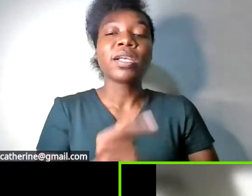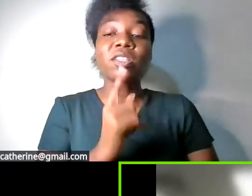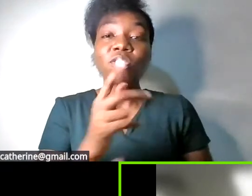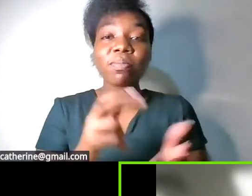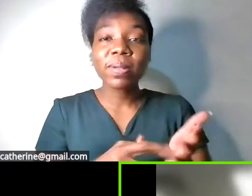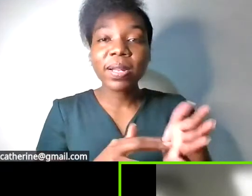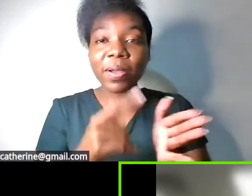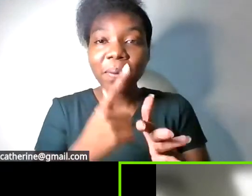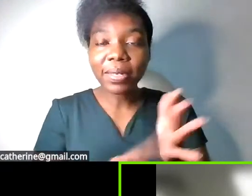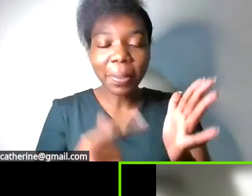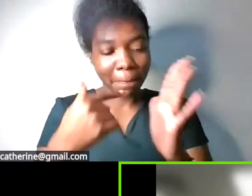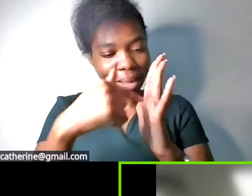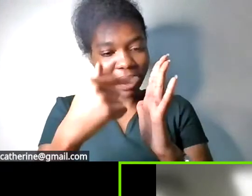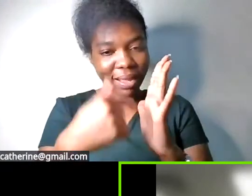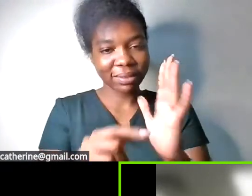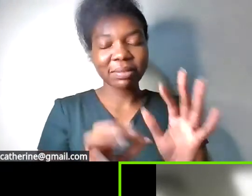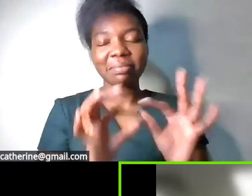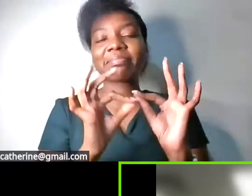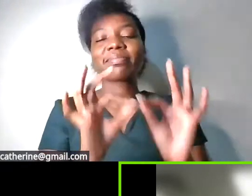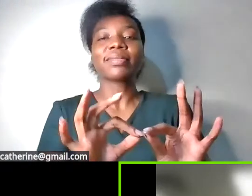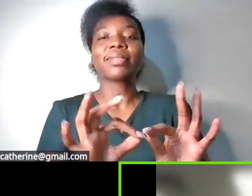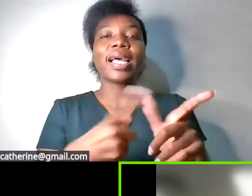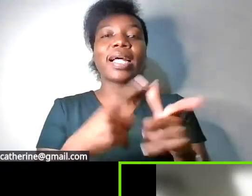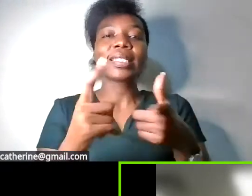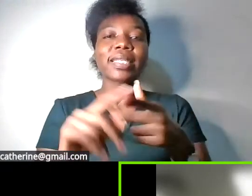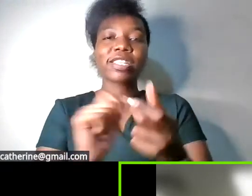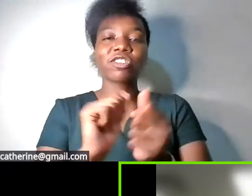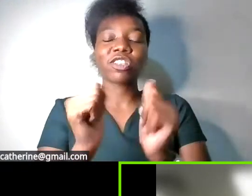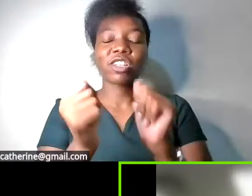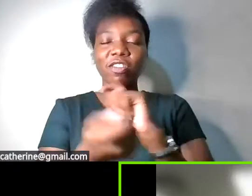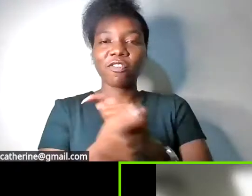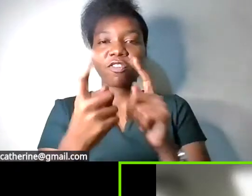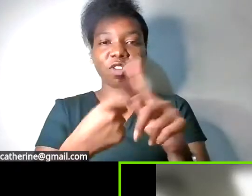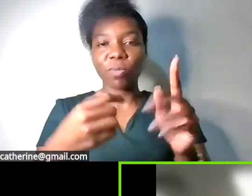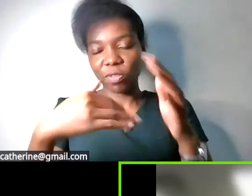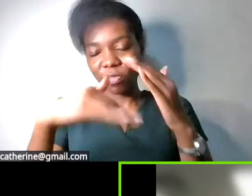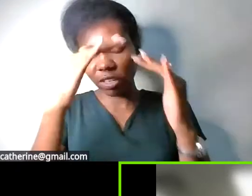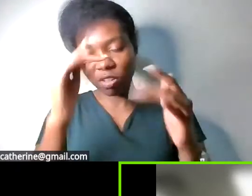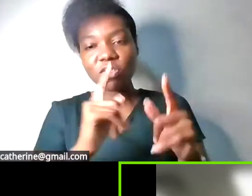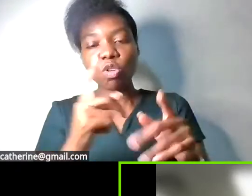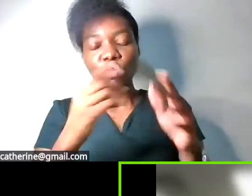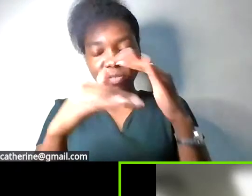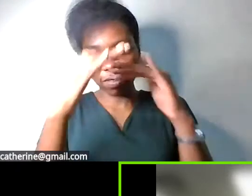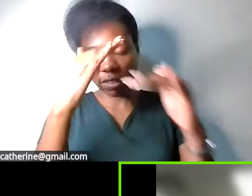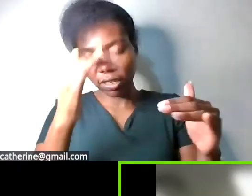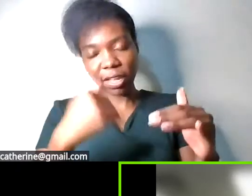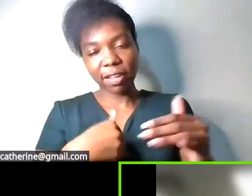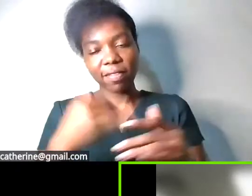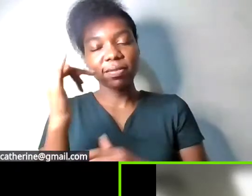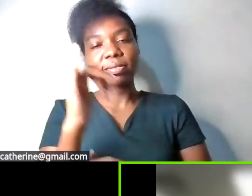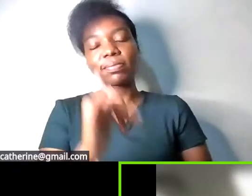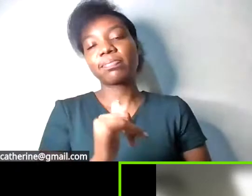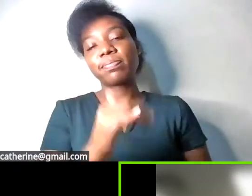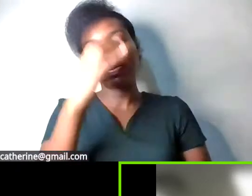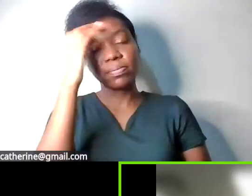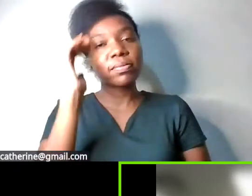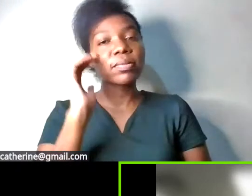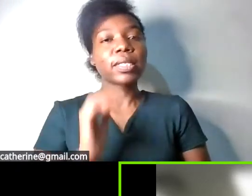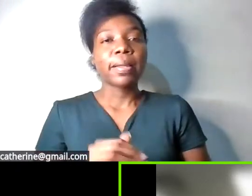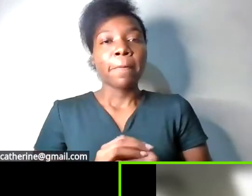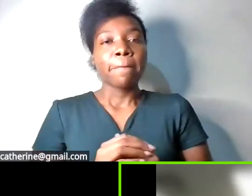the universities are more likely to take them because they have the better marks, right? Another thing